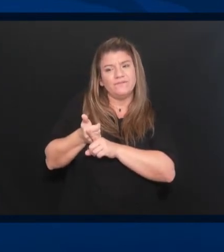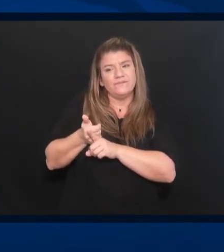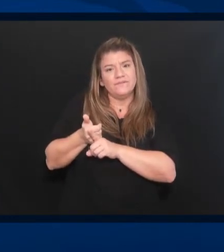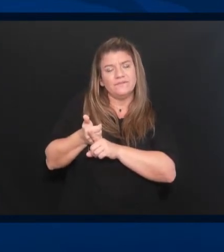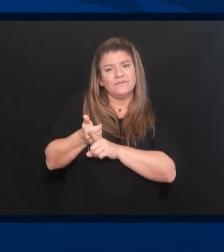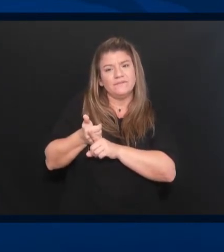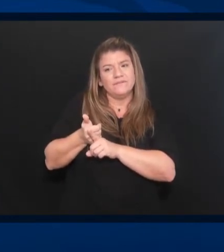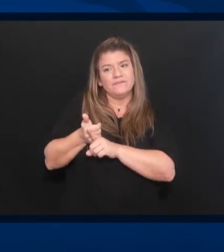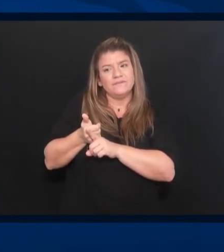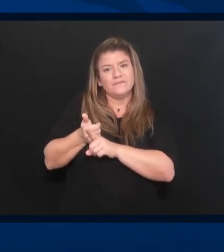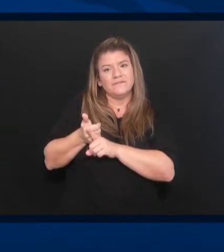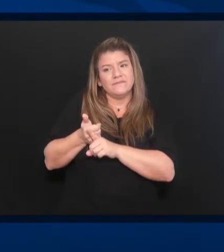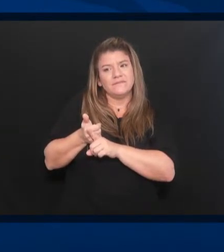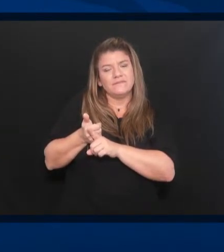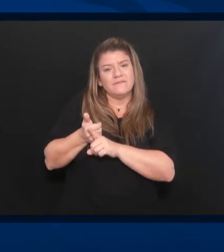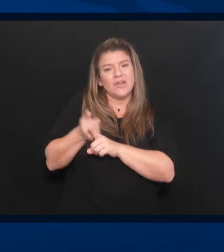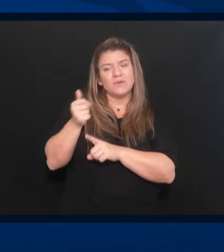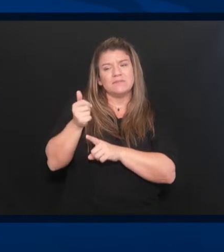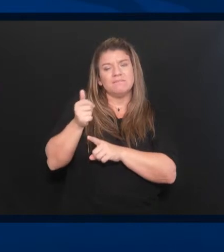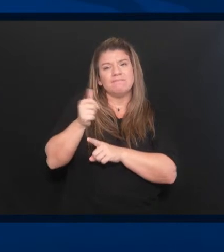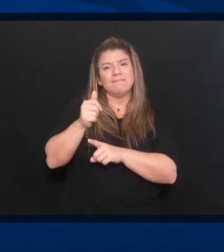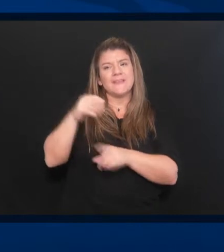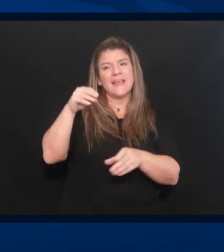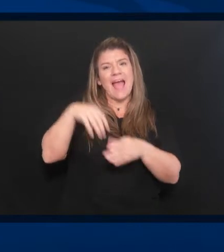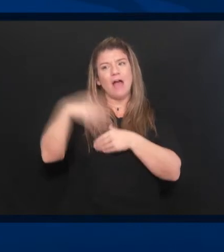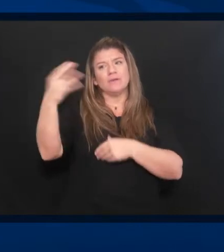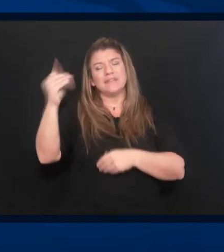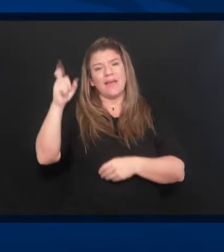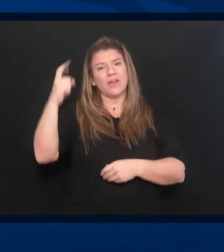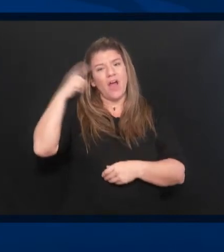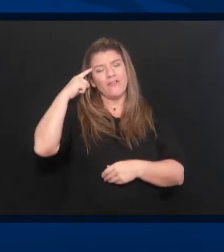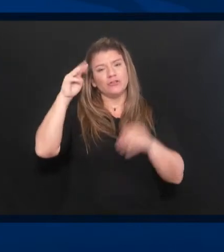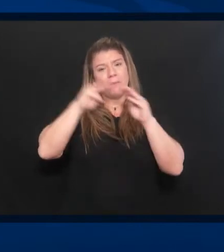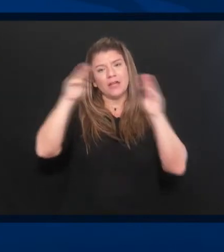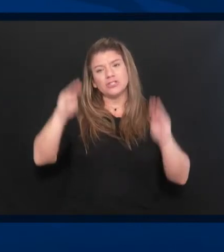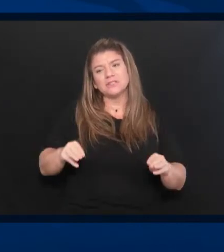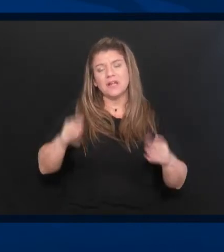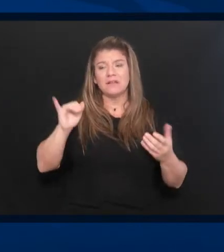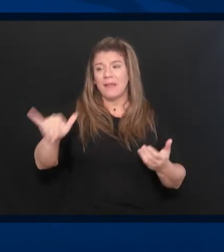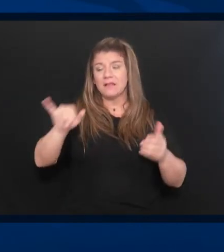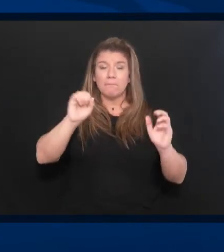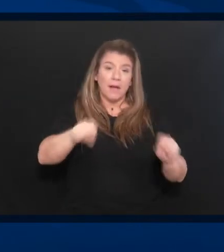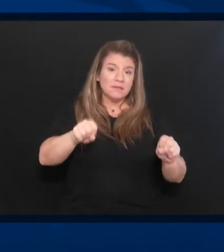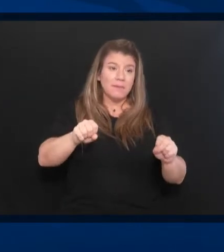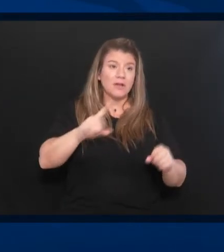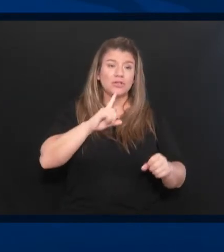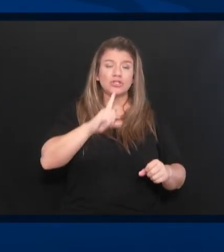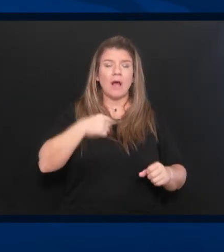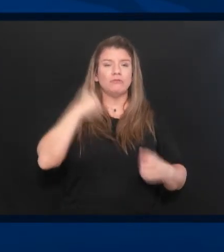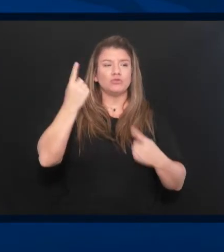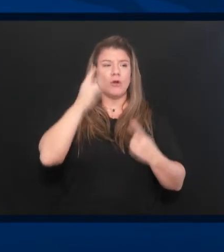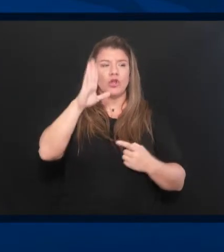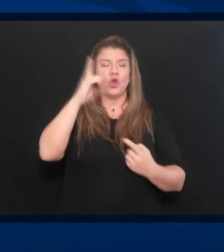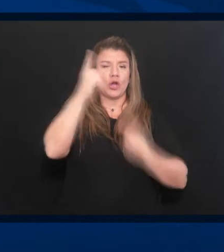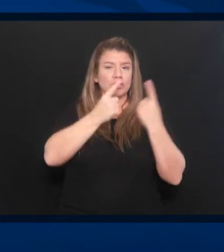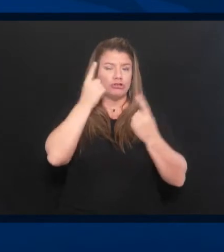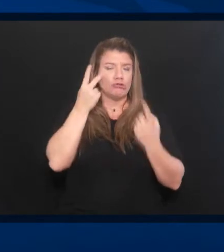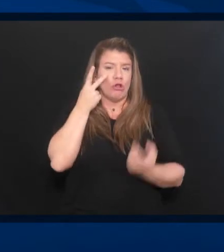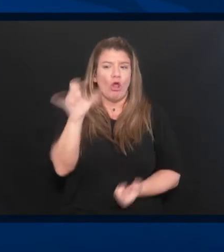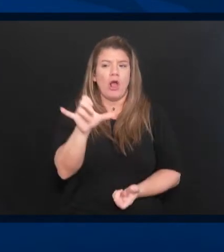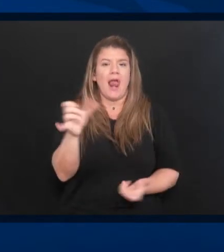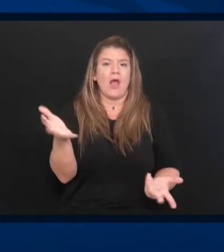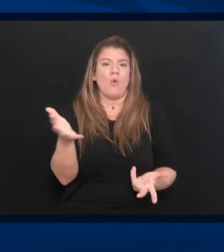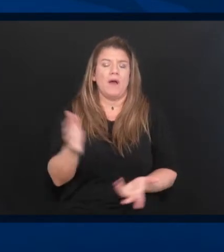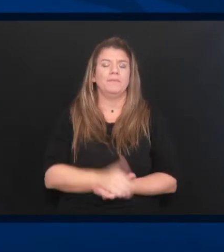of the governor's mansion. And, you know, it is a possibility. So I'm just wondering what your concerns look like as far